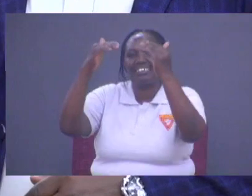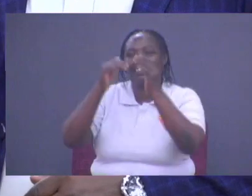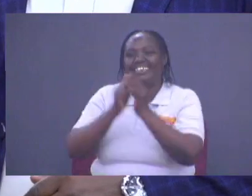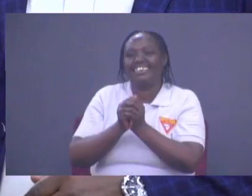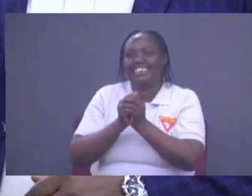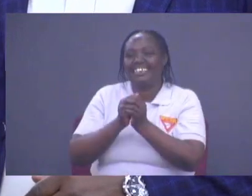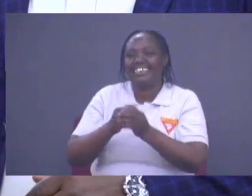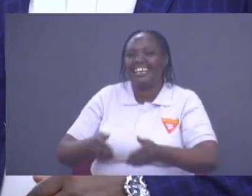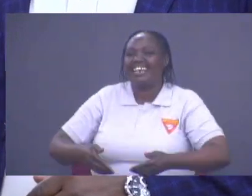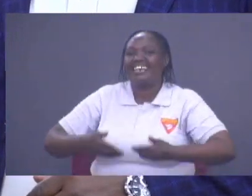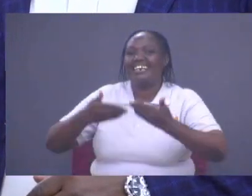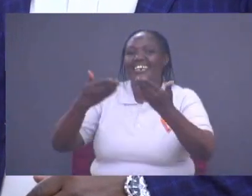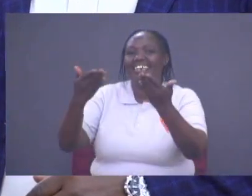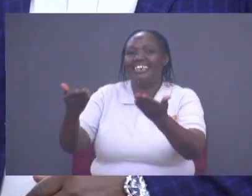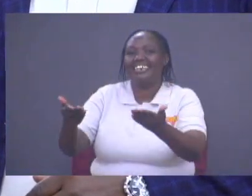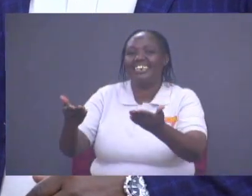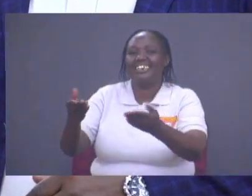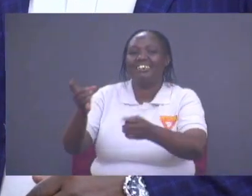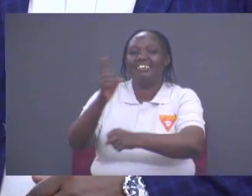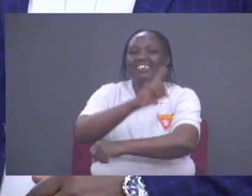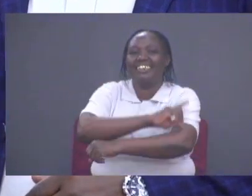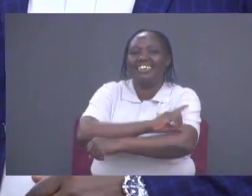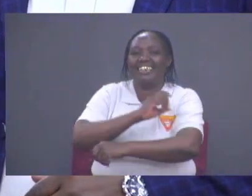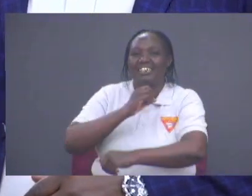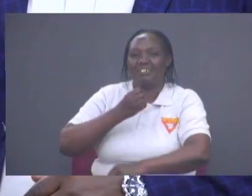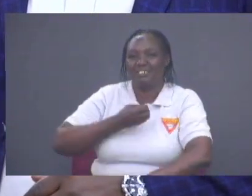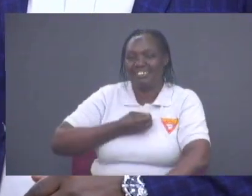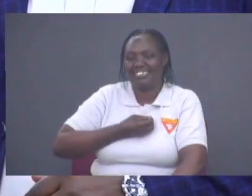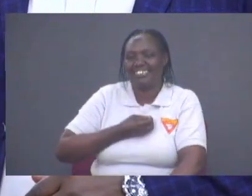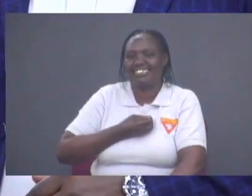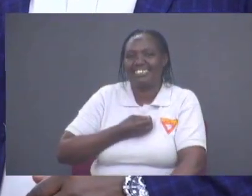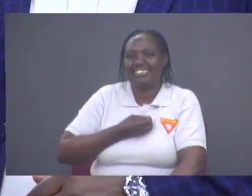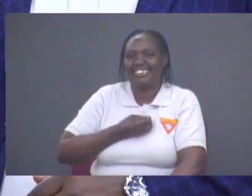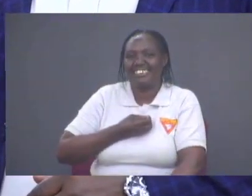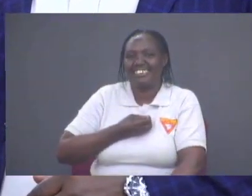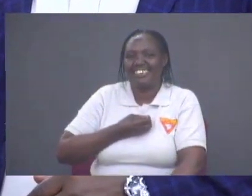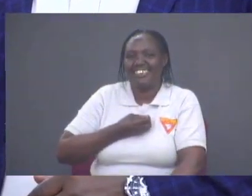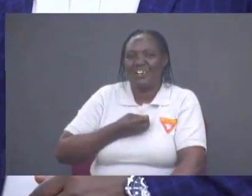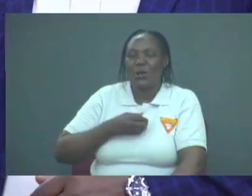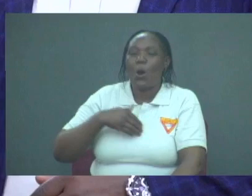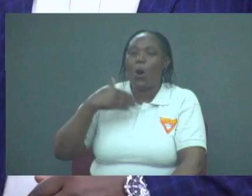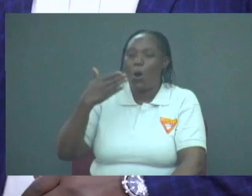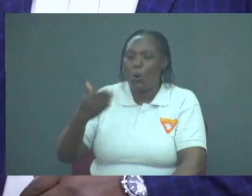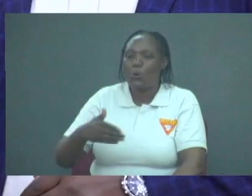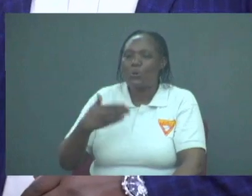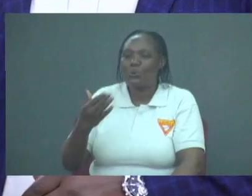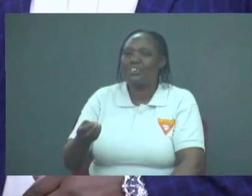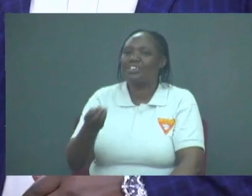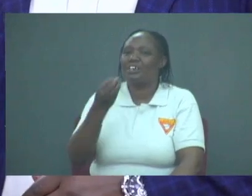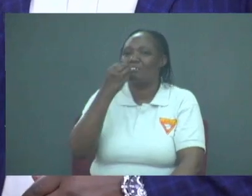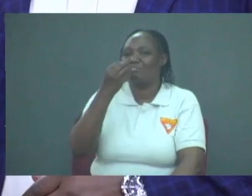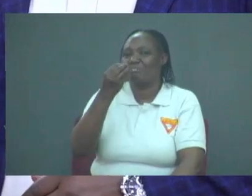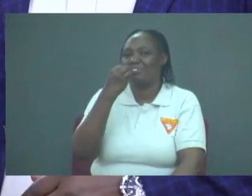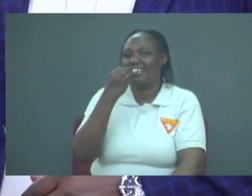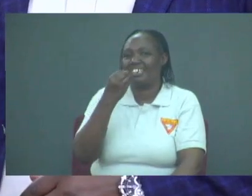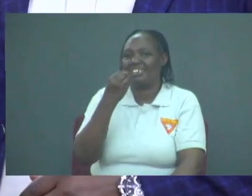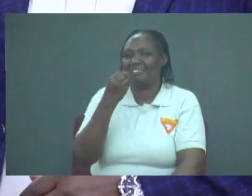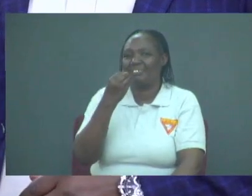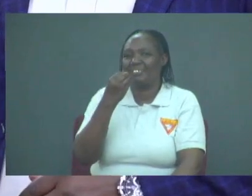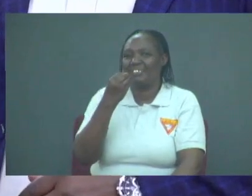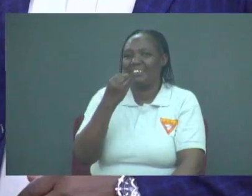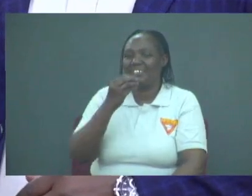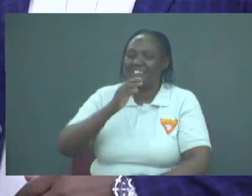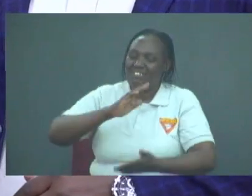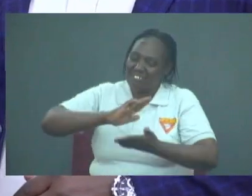Give us this day our daily bread. And